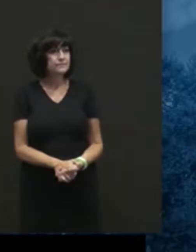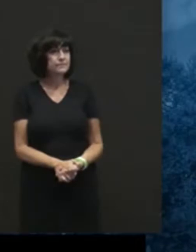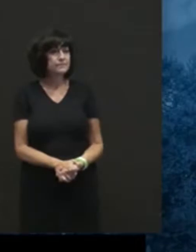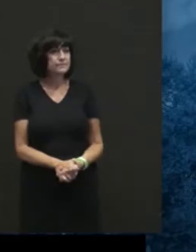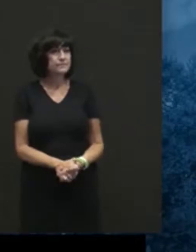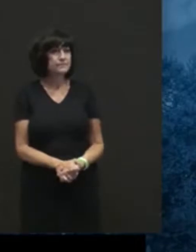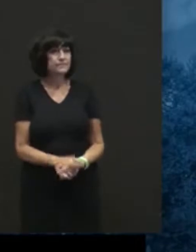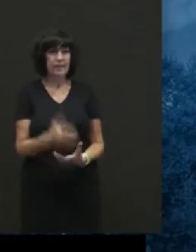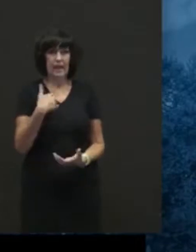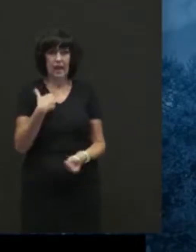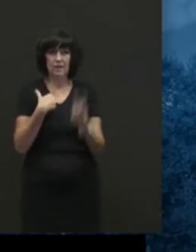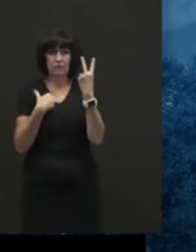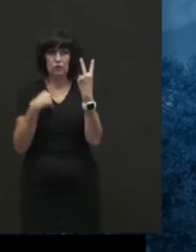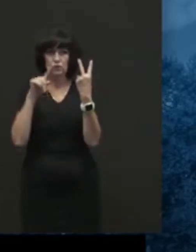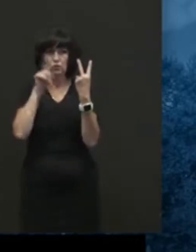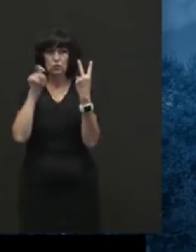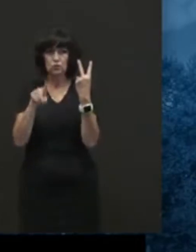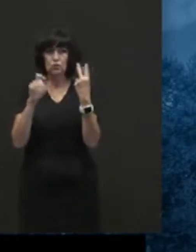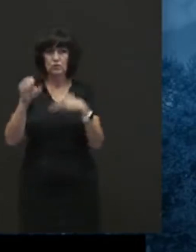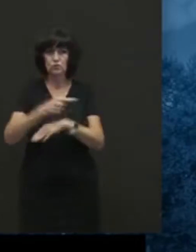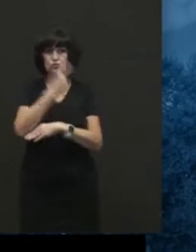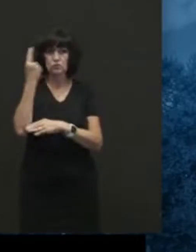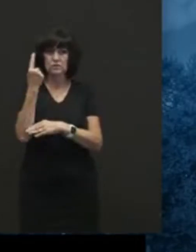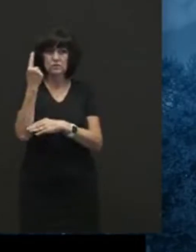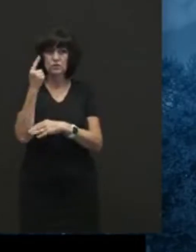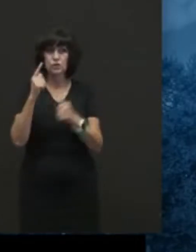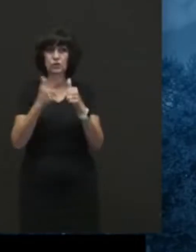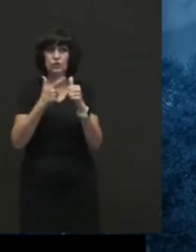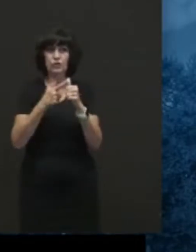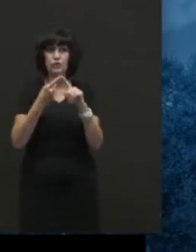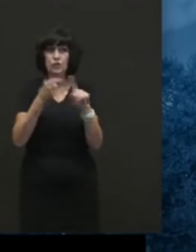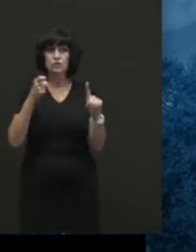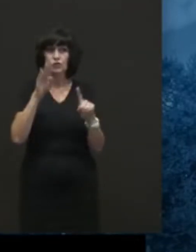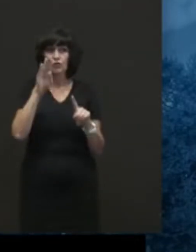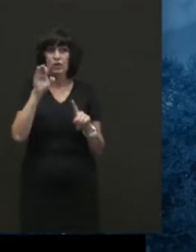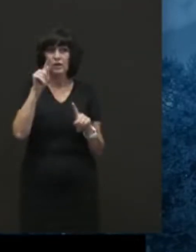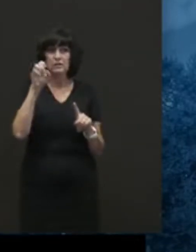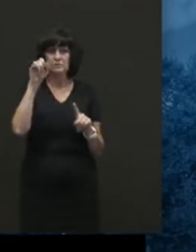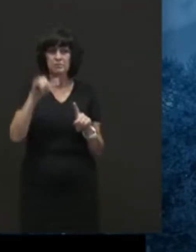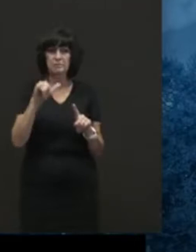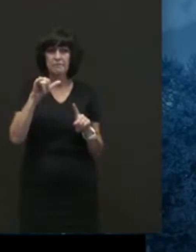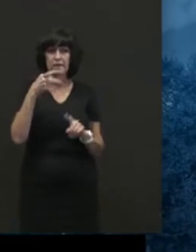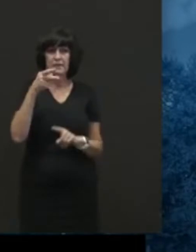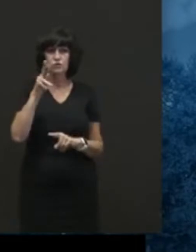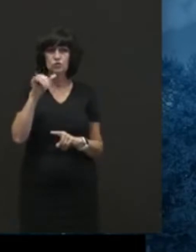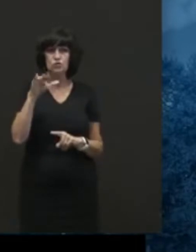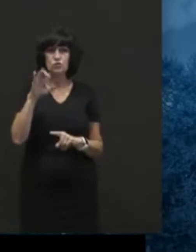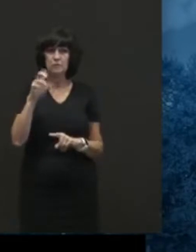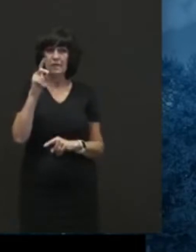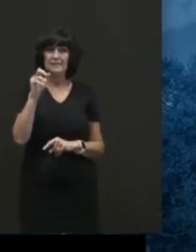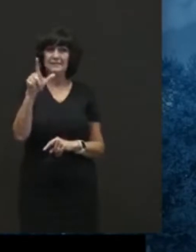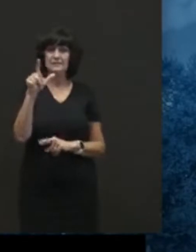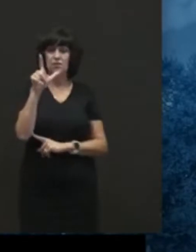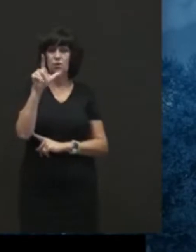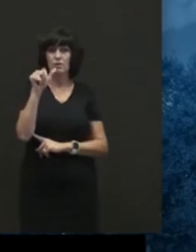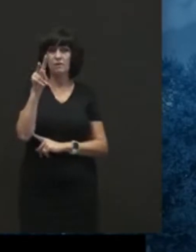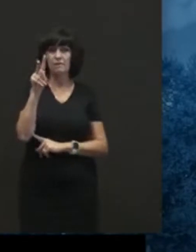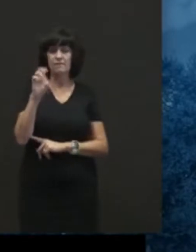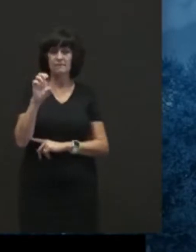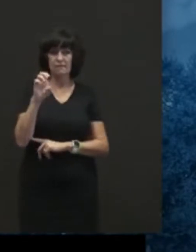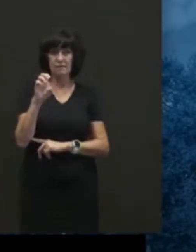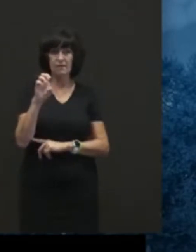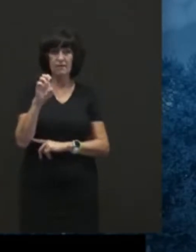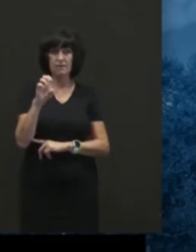All right, we just have 2 questions today. The first one is from Betsy Price at Delaware Live. Does the governor have any response to the Court